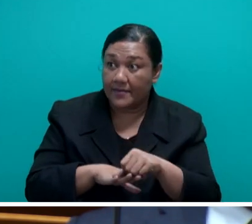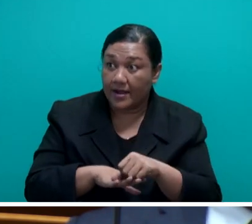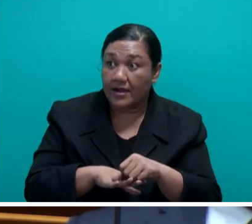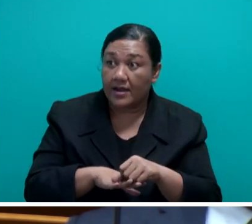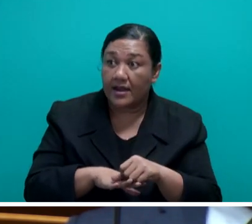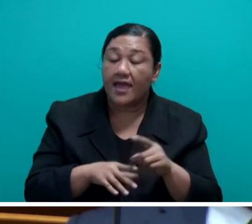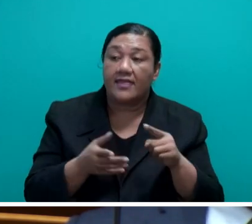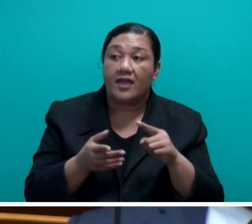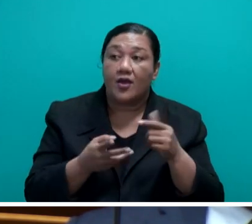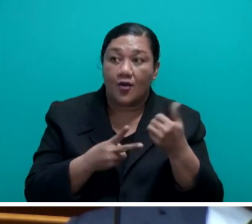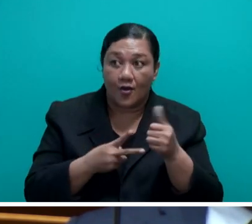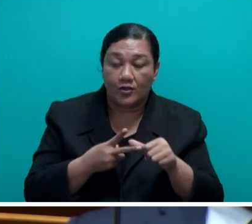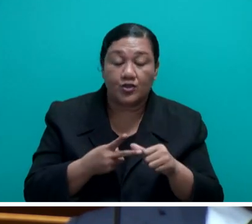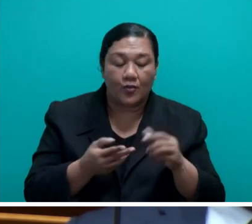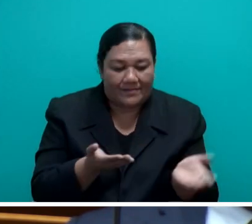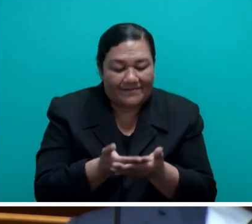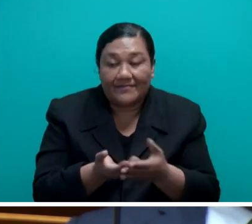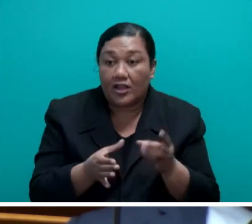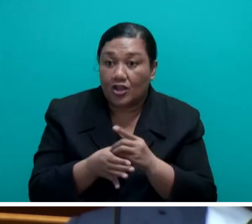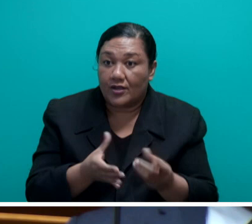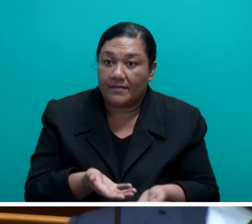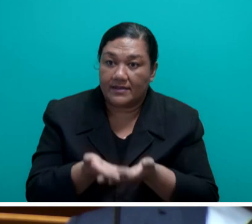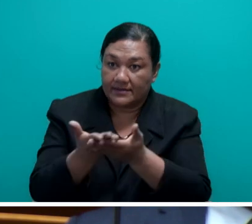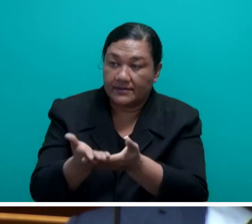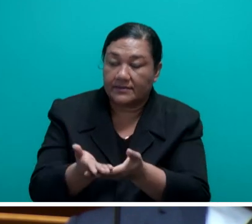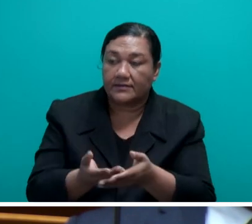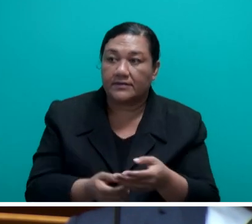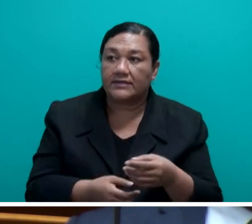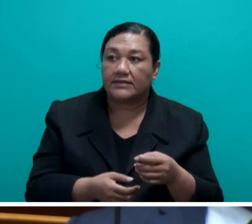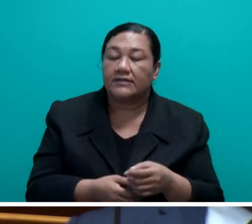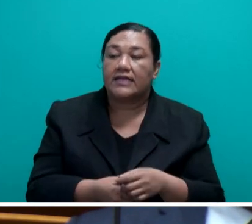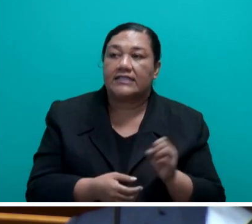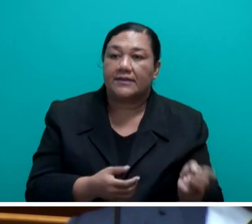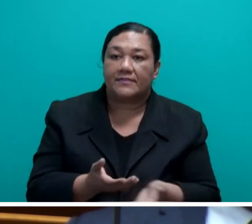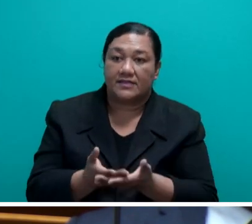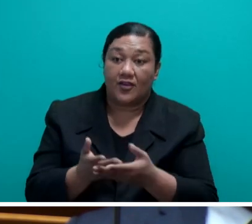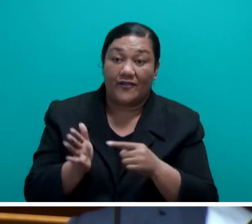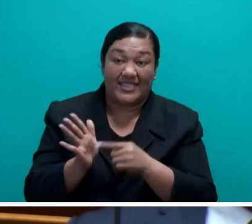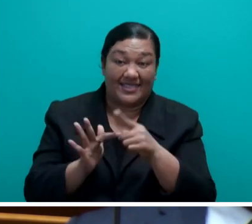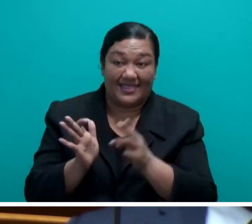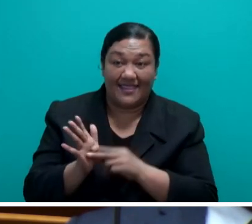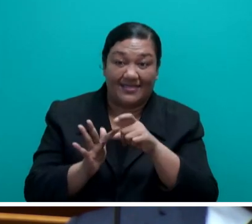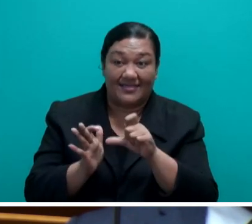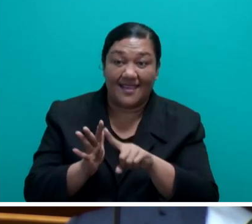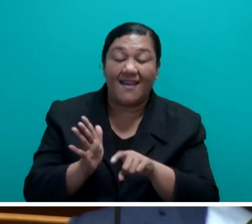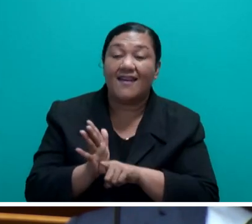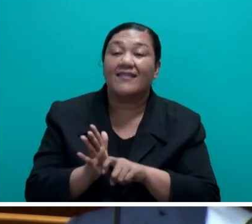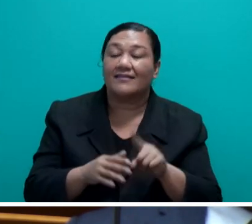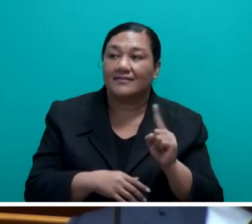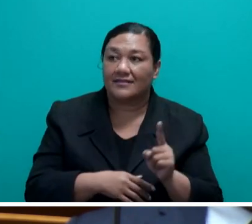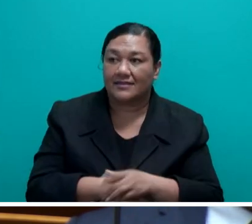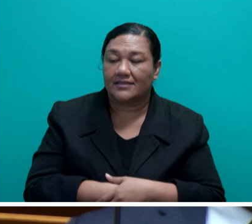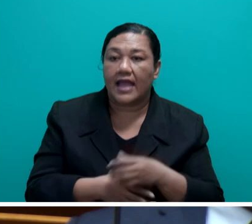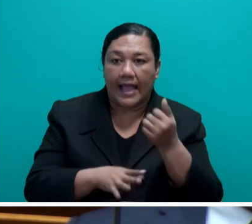meet and review the tender documents. This will take 1 to 2 weeks. Submission of tender to Government Tender Board for approval,